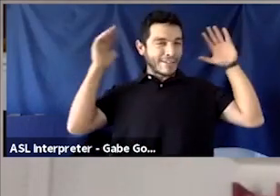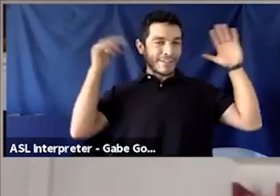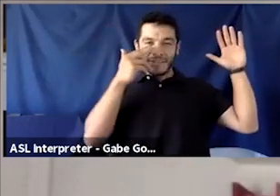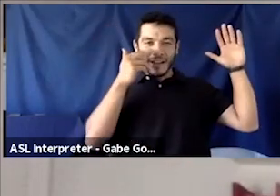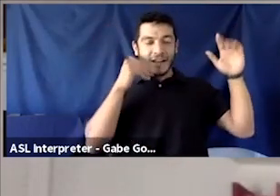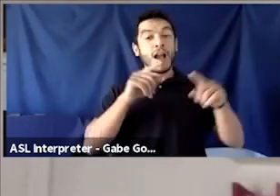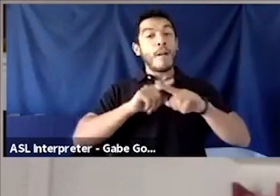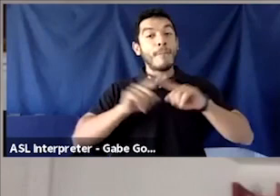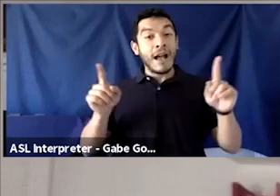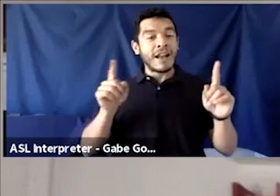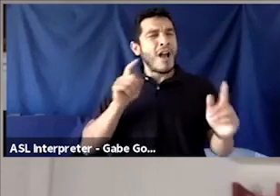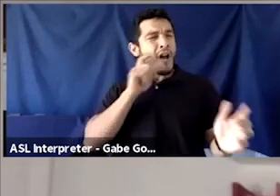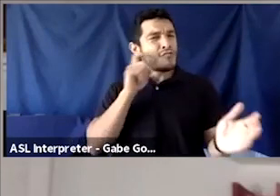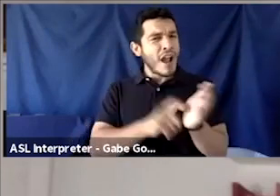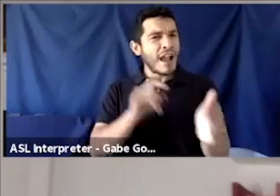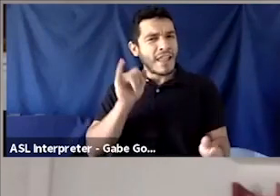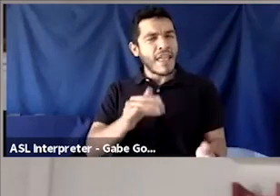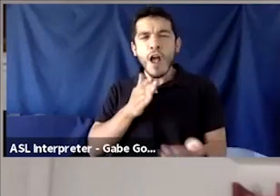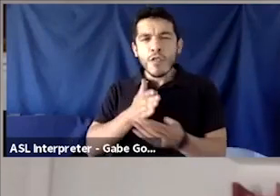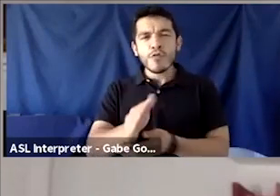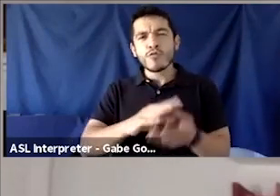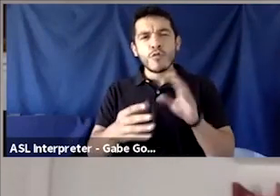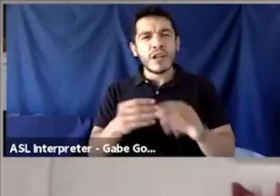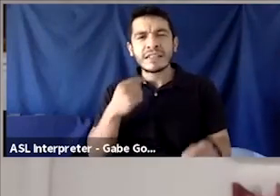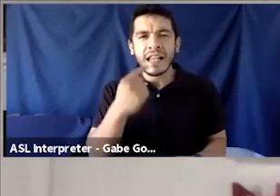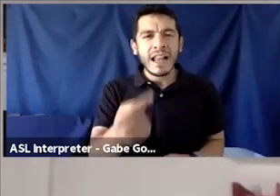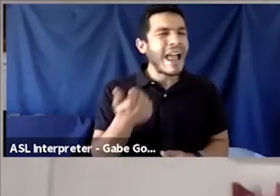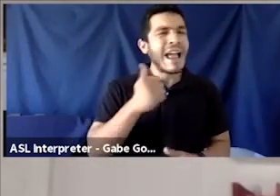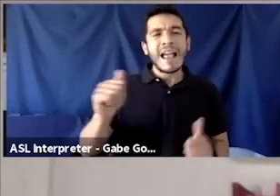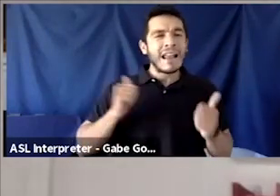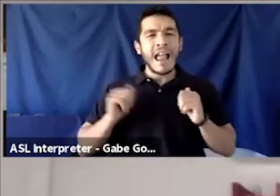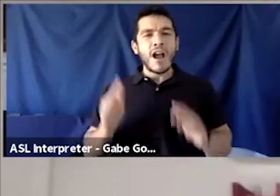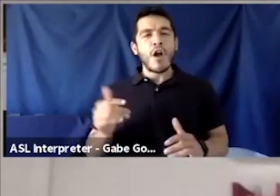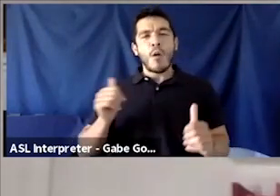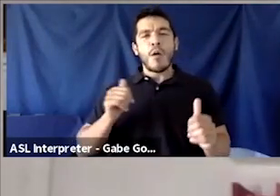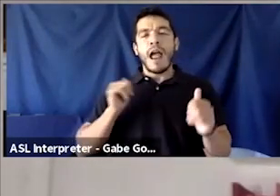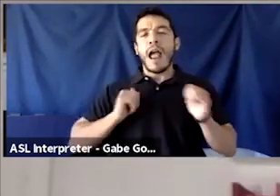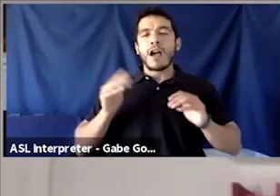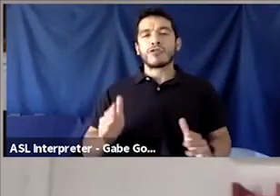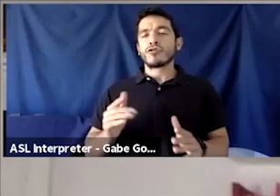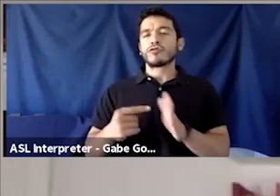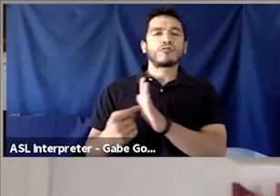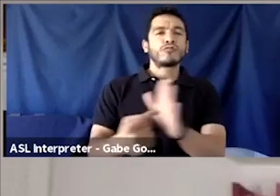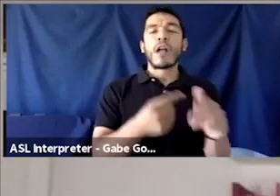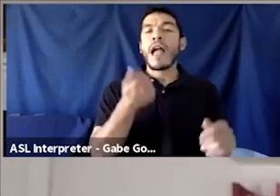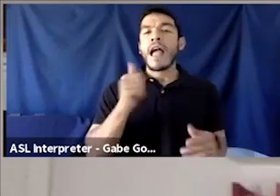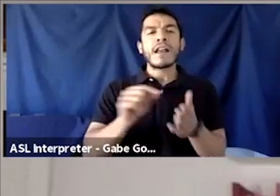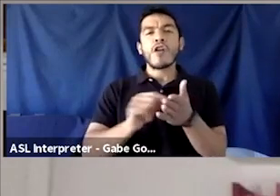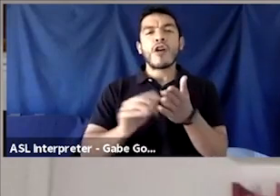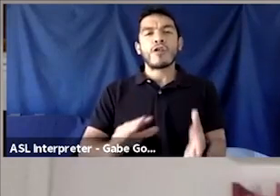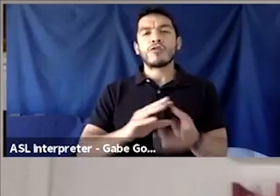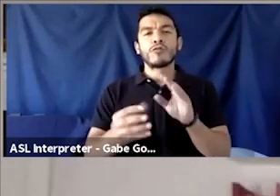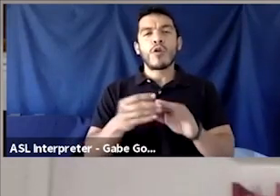that especially comes through storytelling, that in any actor's performance, any writer's story, you see those intersections. You see how someone is